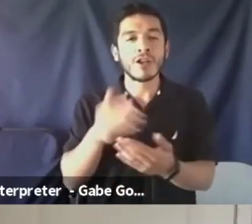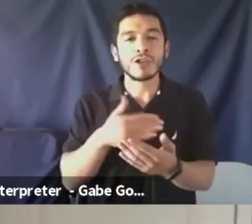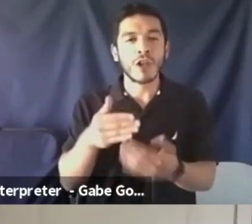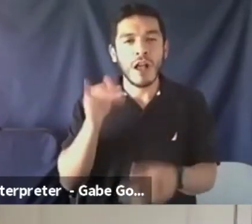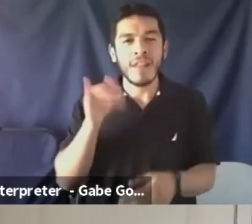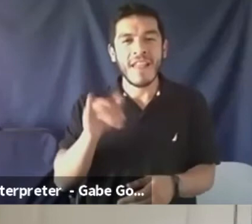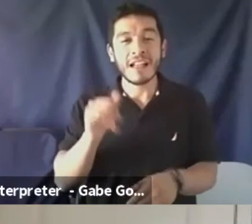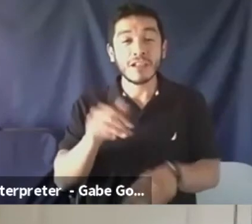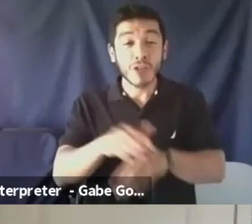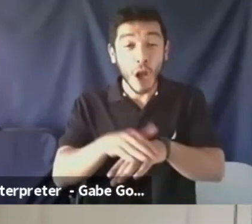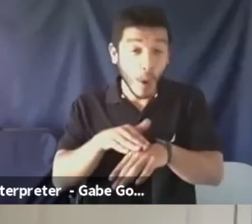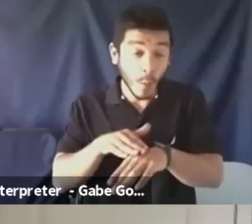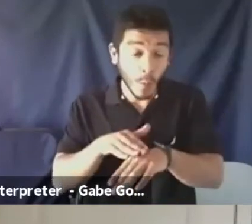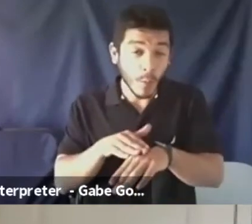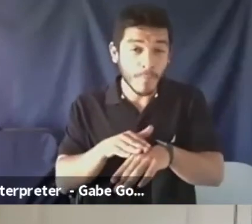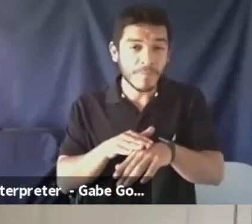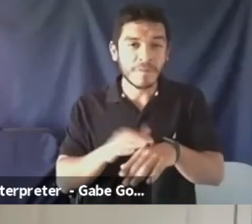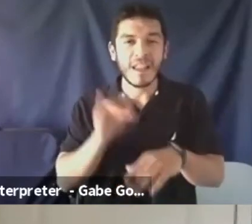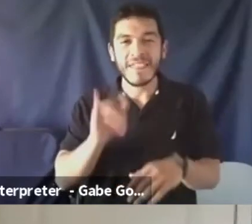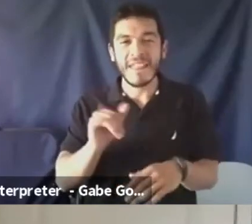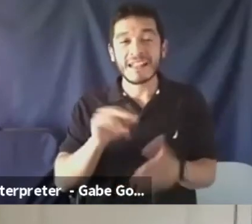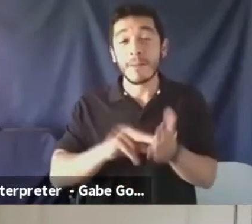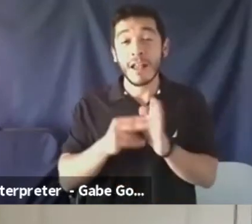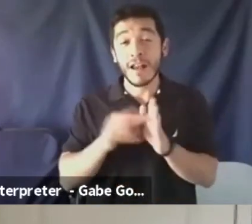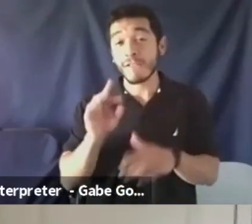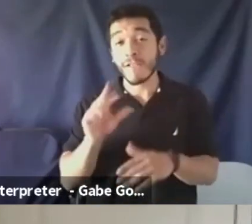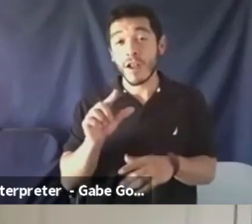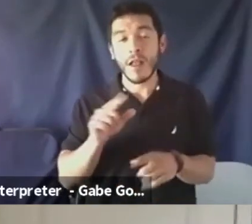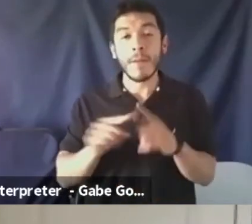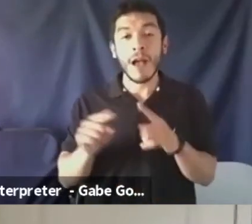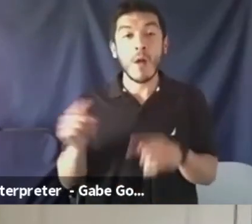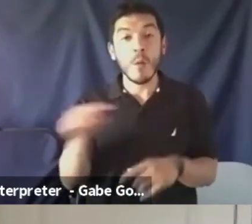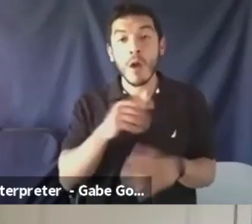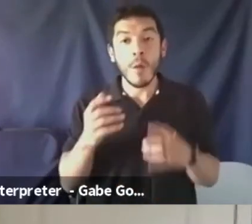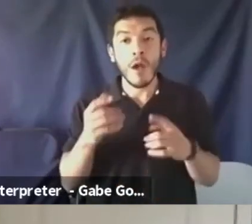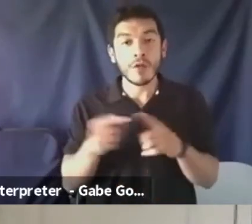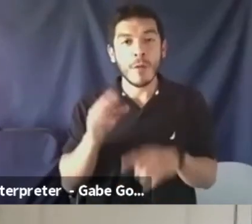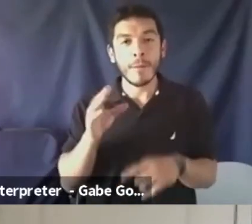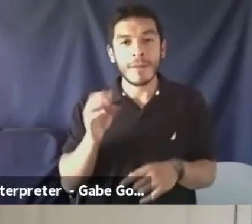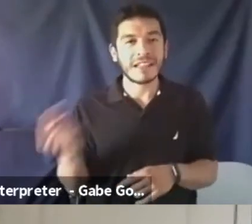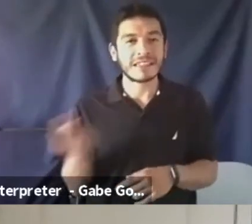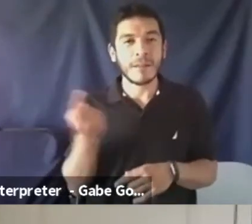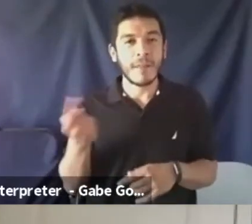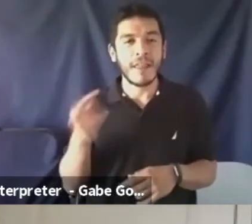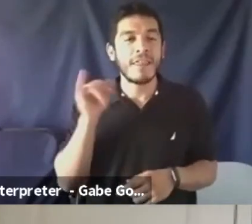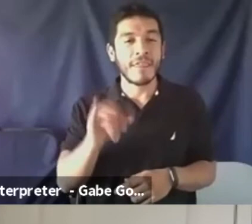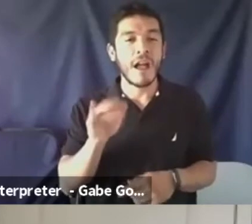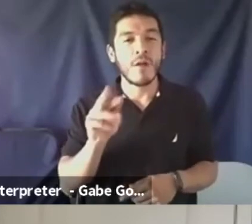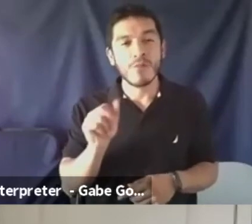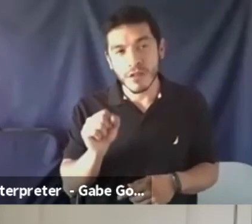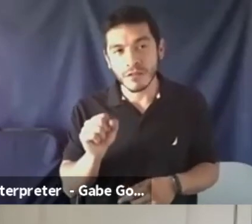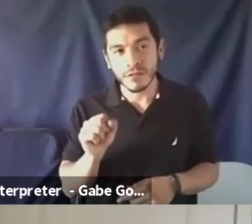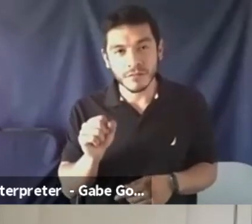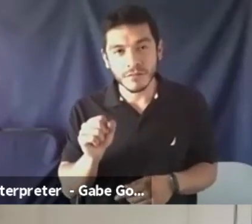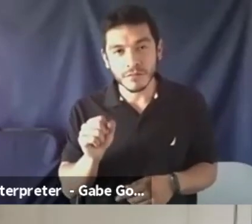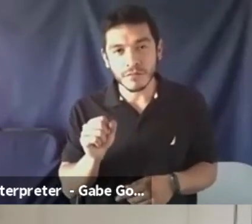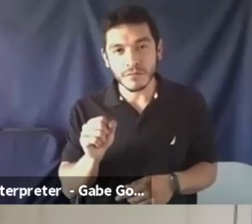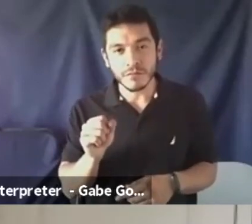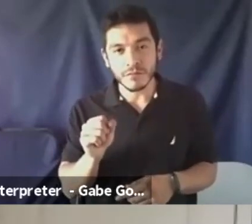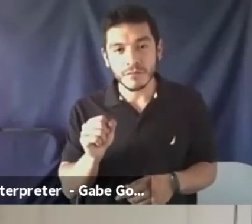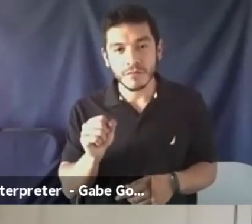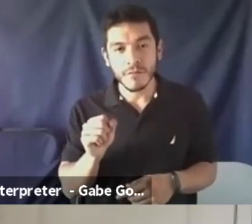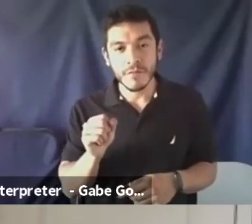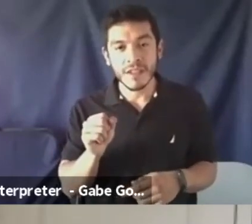is slow, that's meaningful, but we wanted it to be something that was